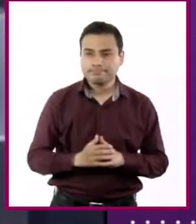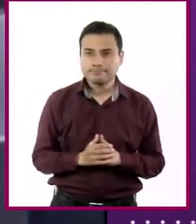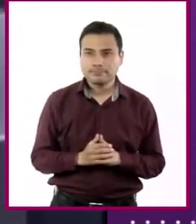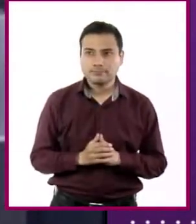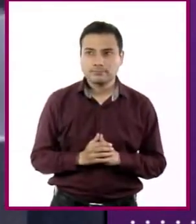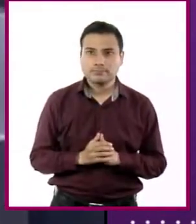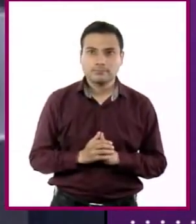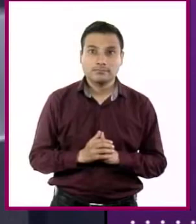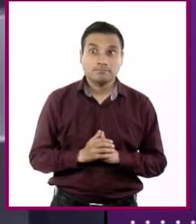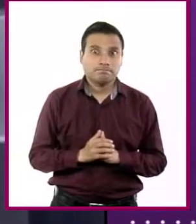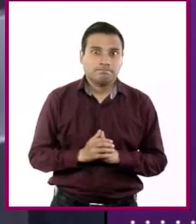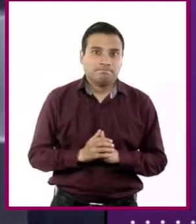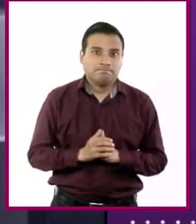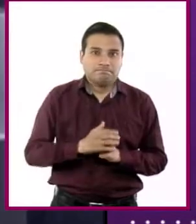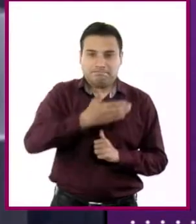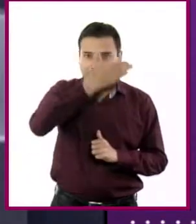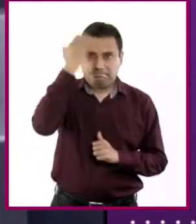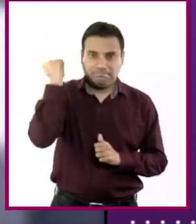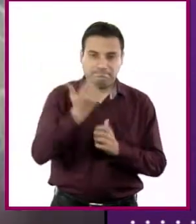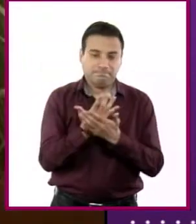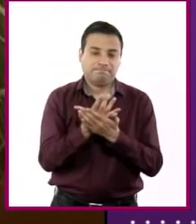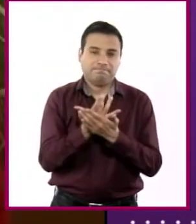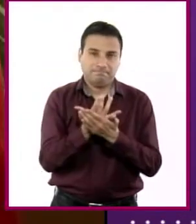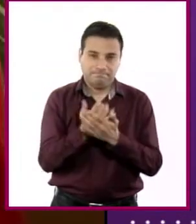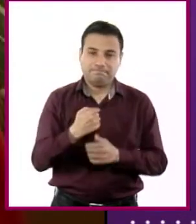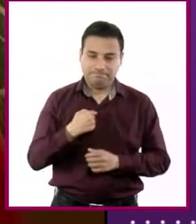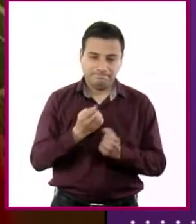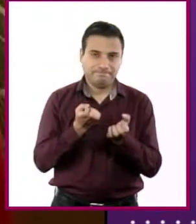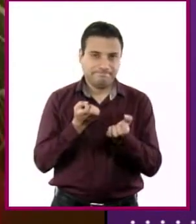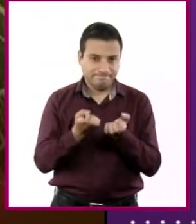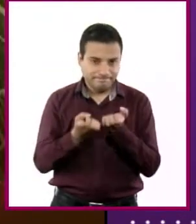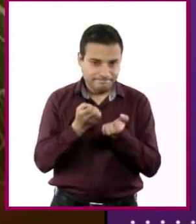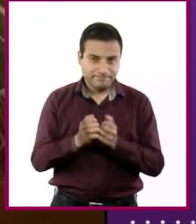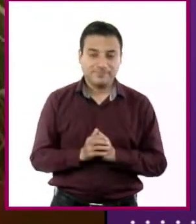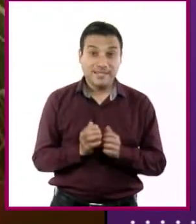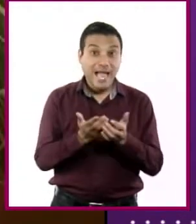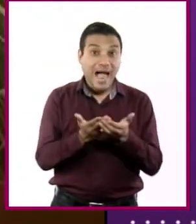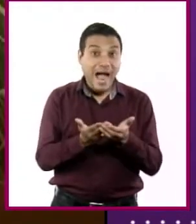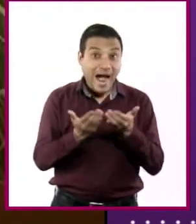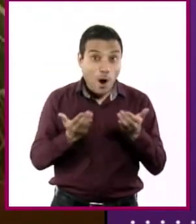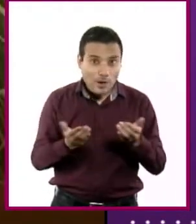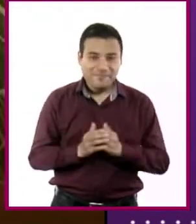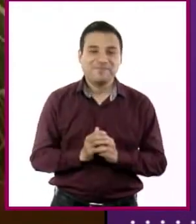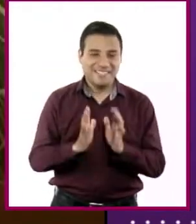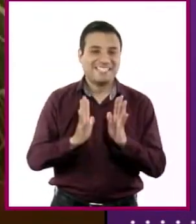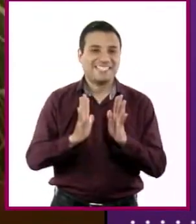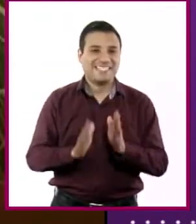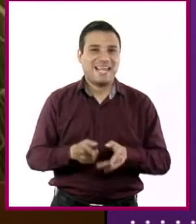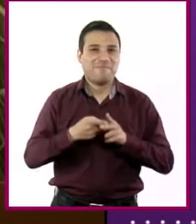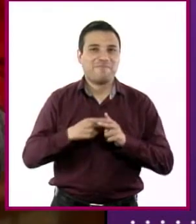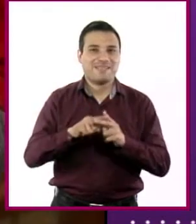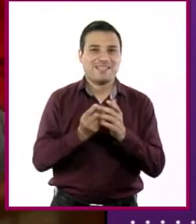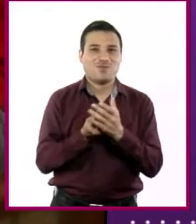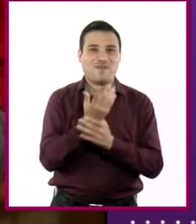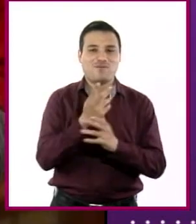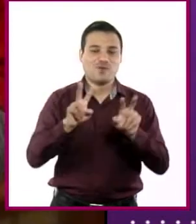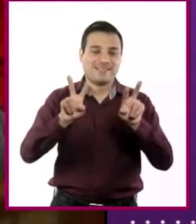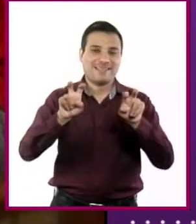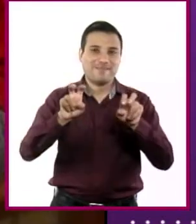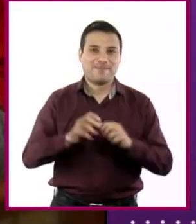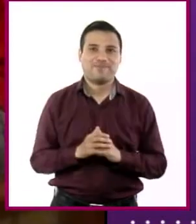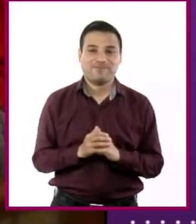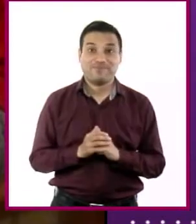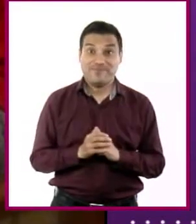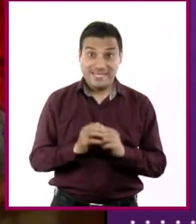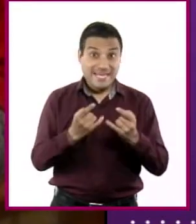I'm not sure yet. I have to keep training. Ahora sí, con la memoria fresca podemos empezar el tema de hoy. Pon